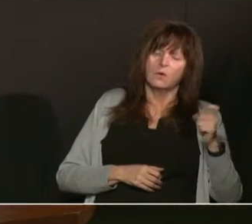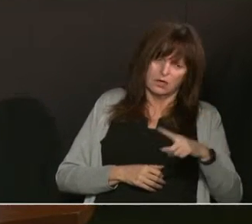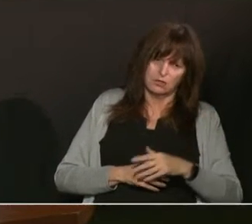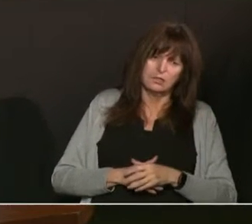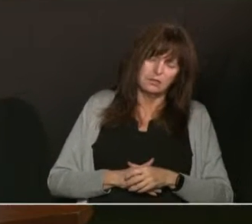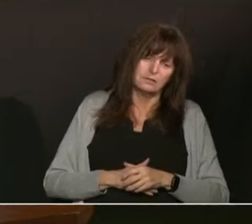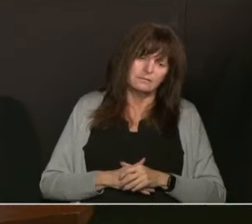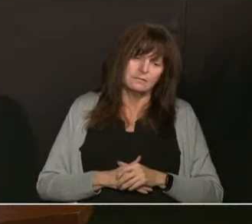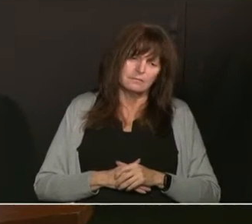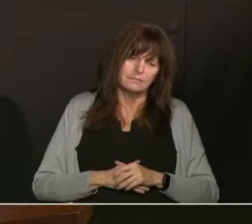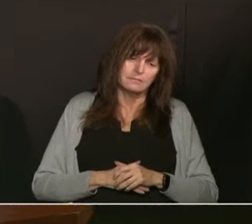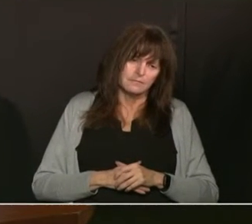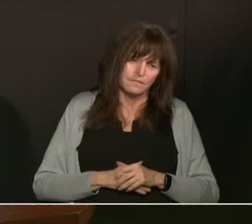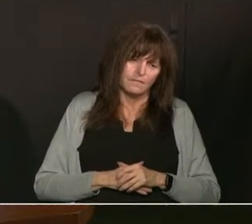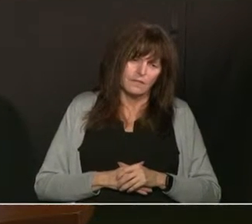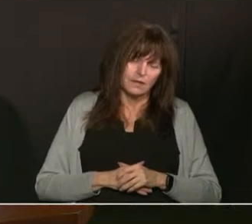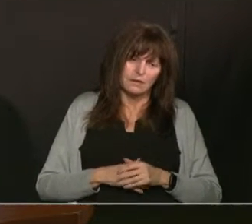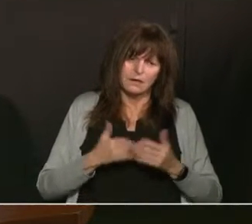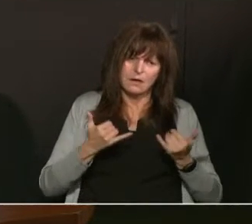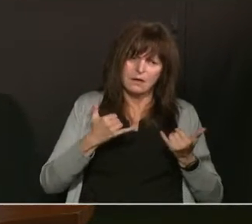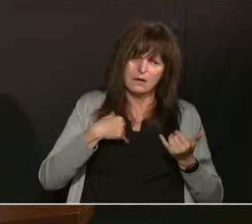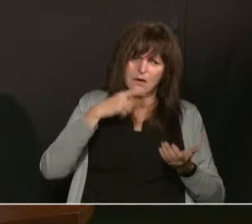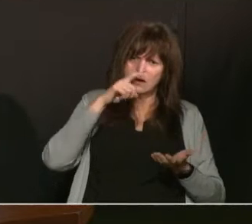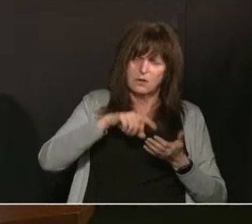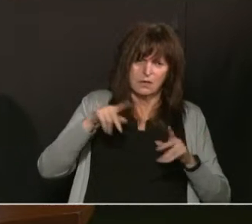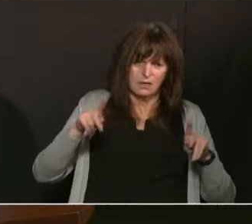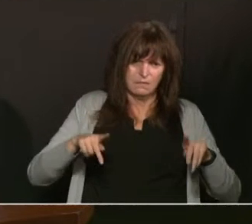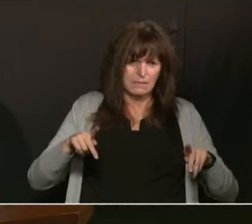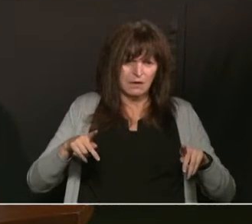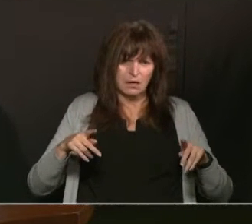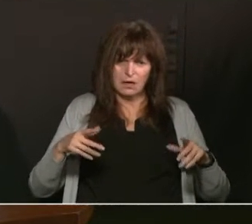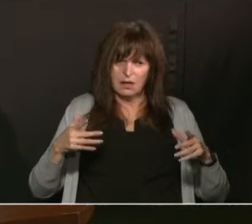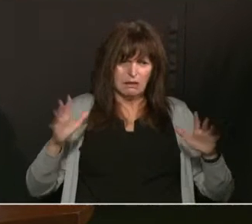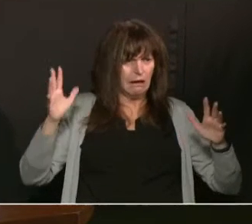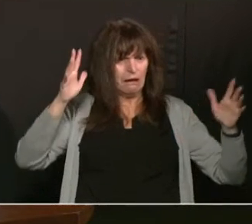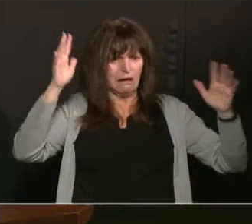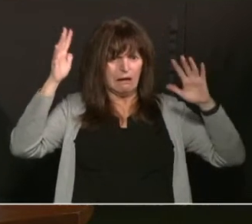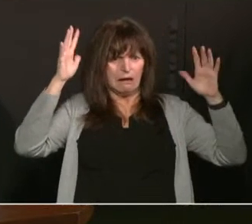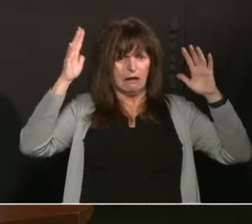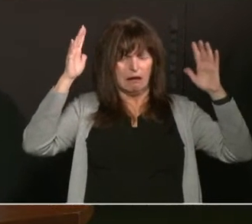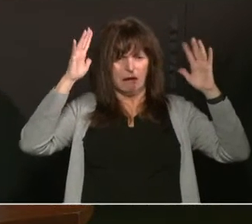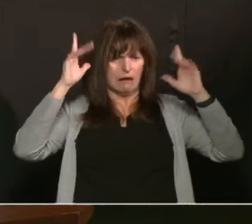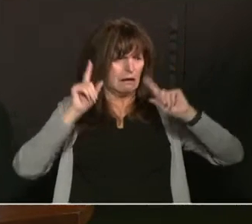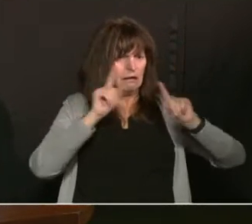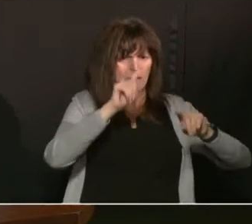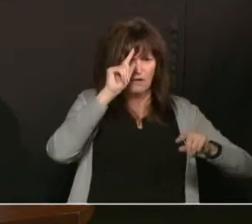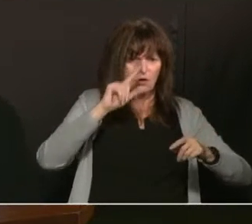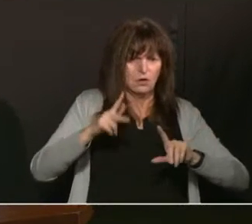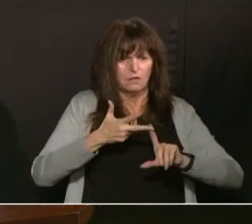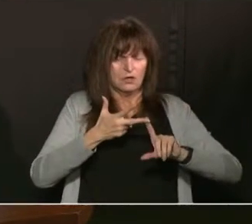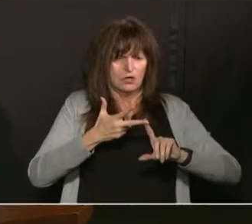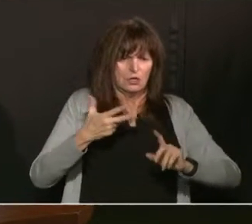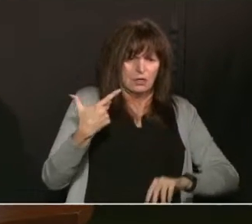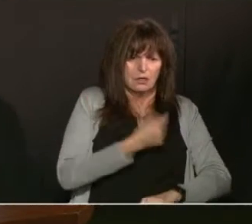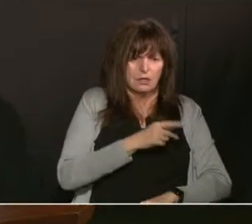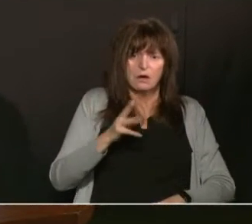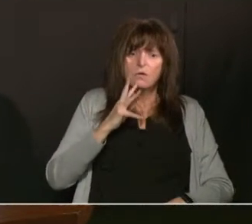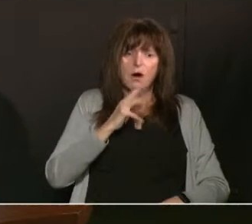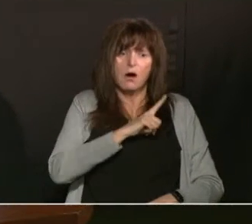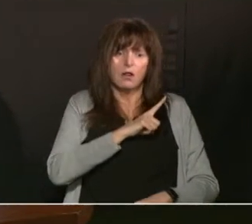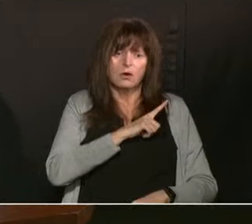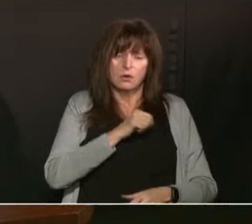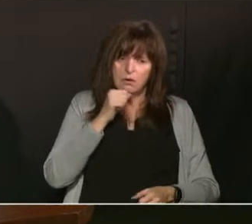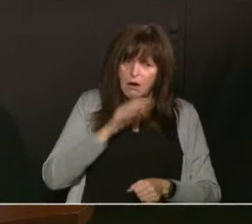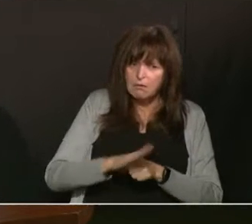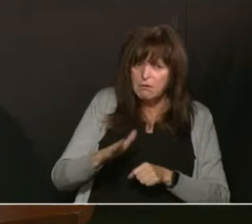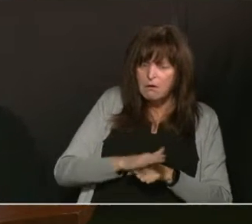are below 50, and at least in Waterloo Region, there doesn't seem to be enough booster shots to go around for